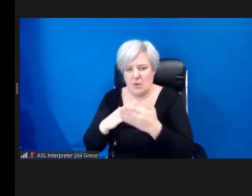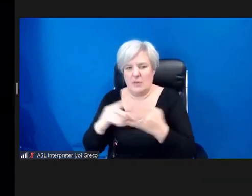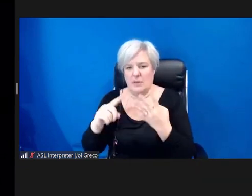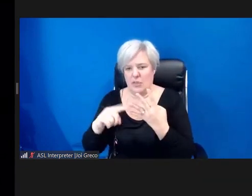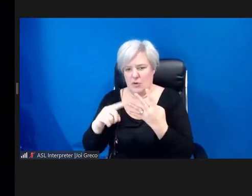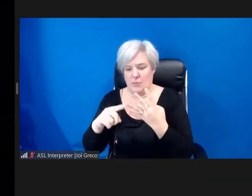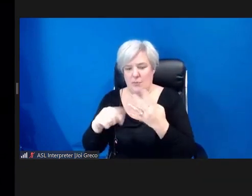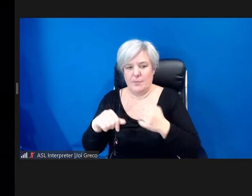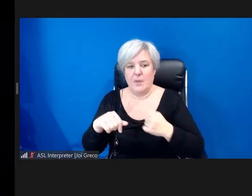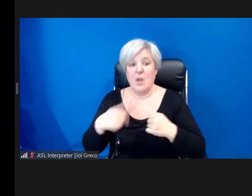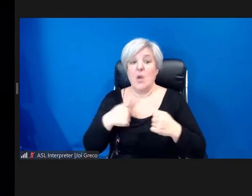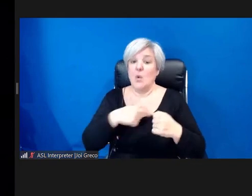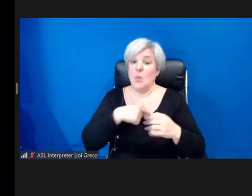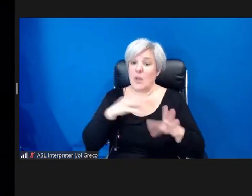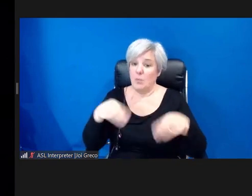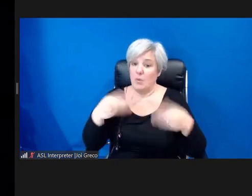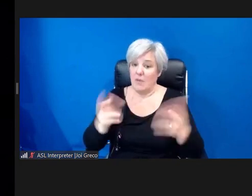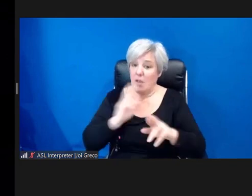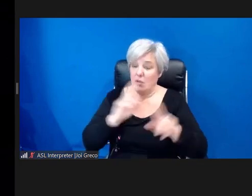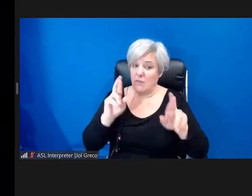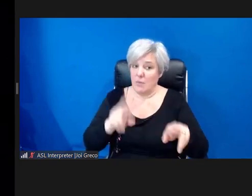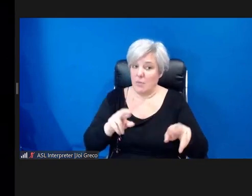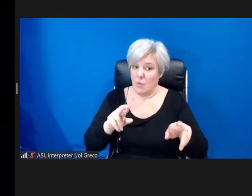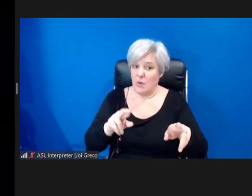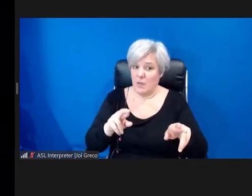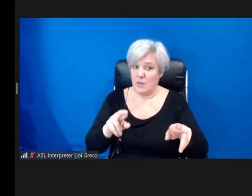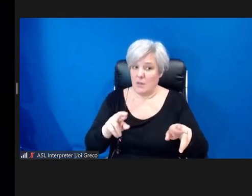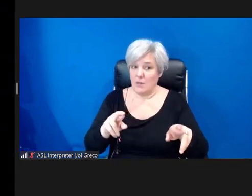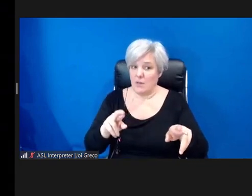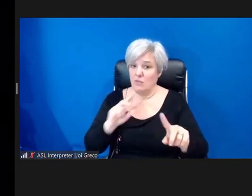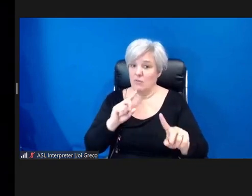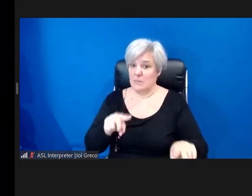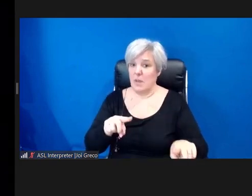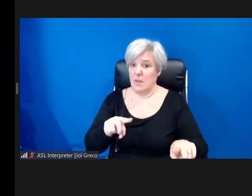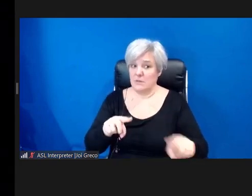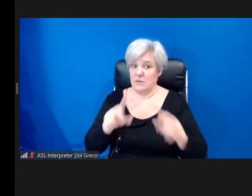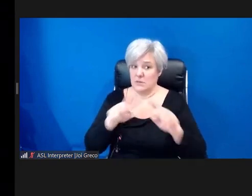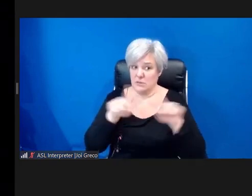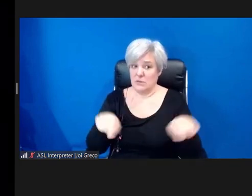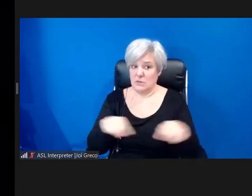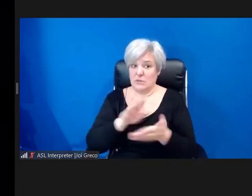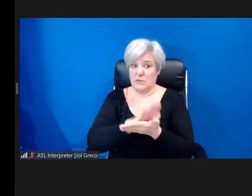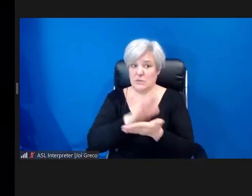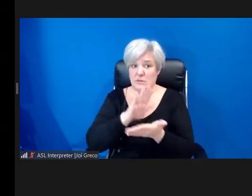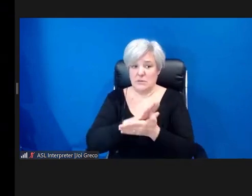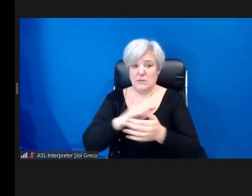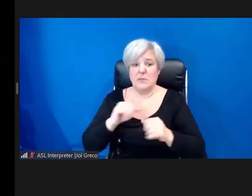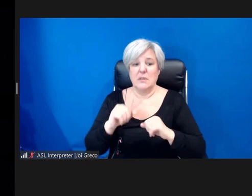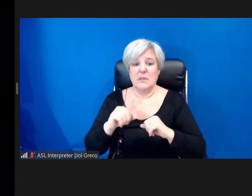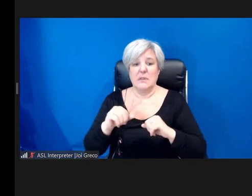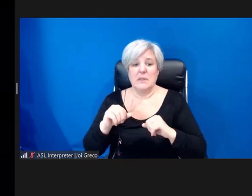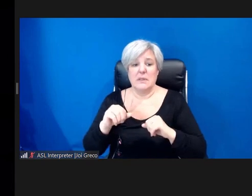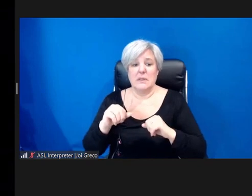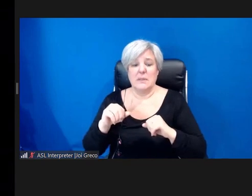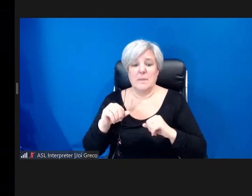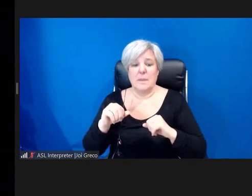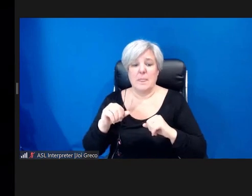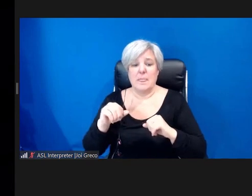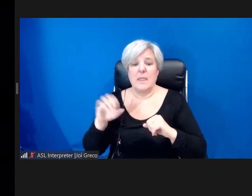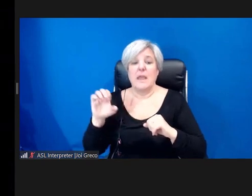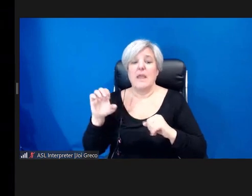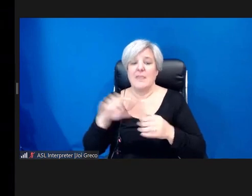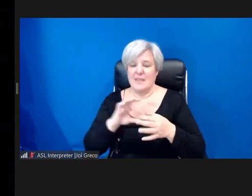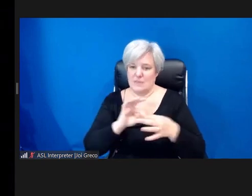We provide the strata reporting response summary worksheet in Appendix 9, which when completed assists the